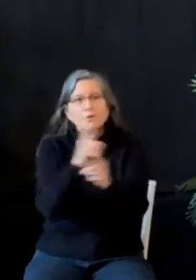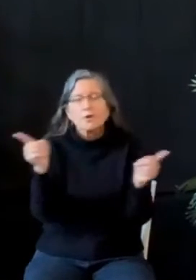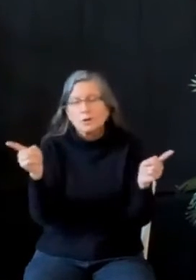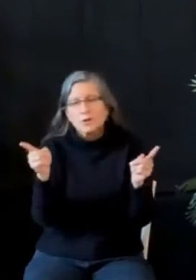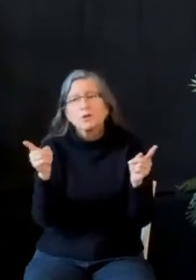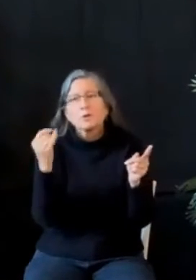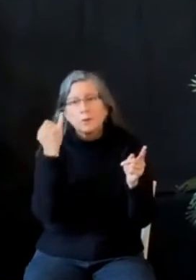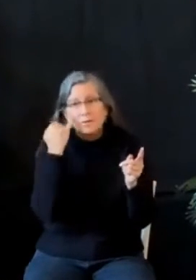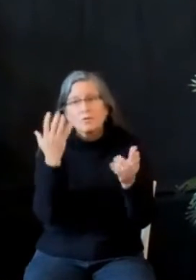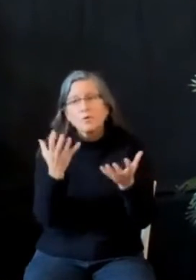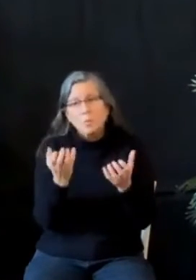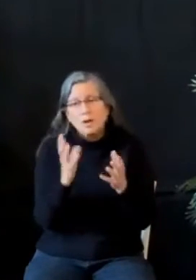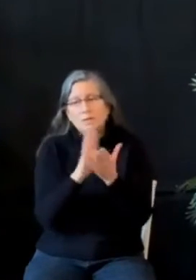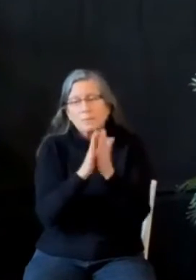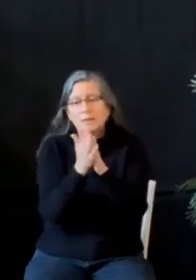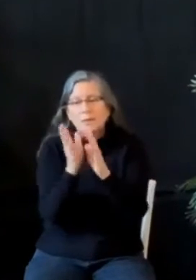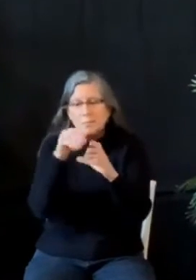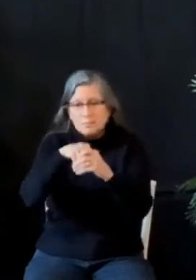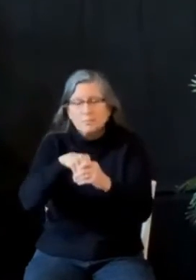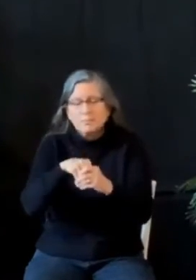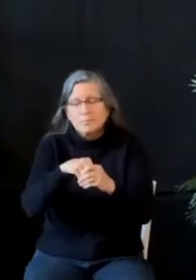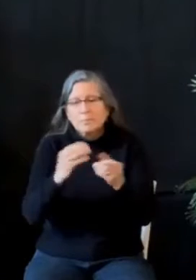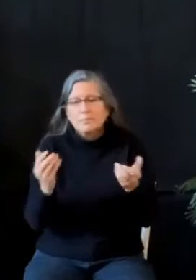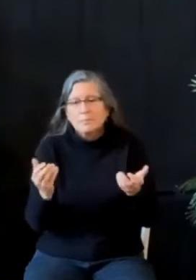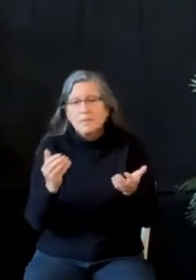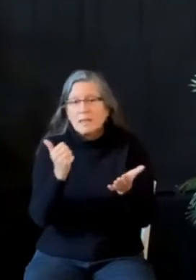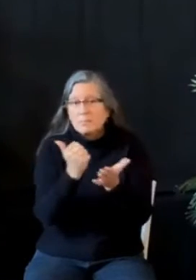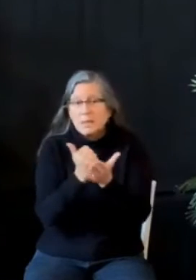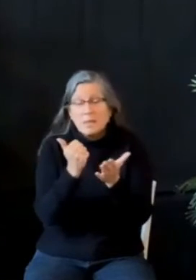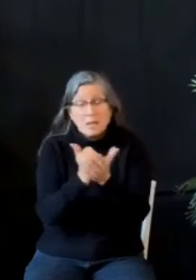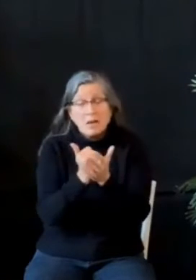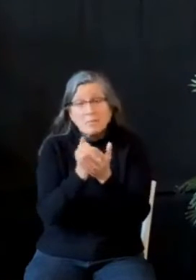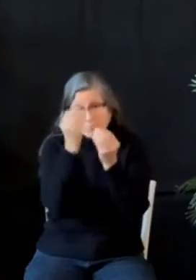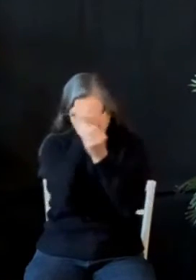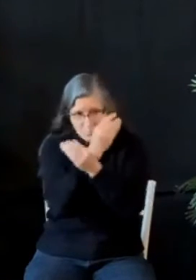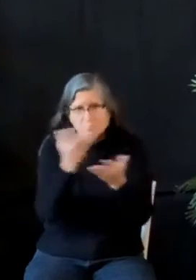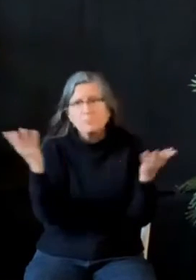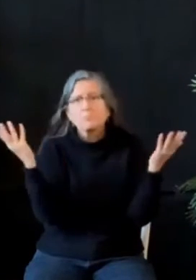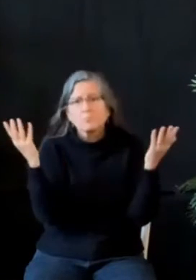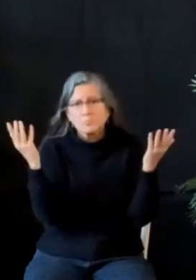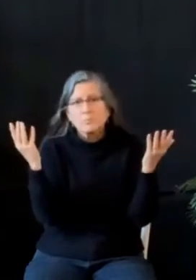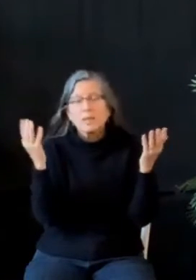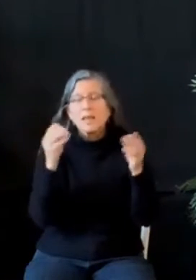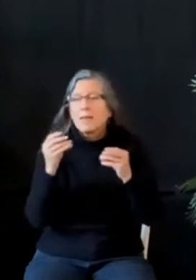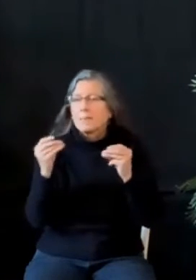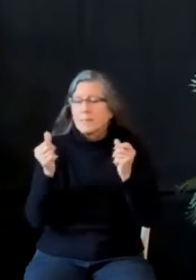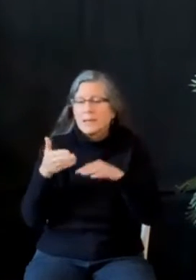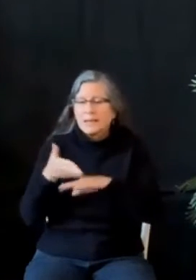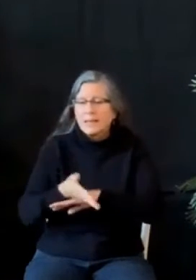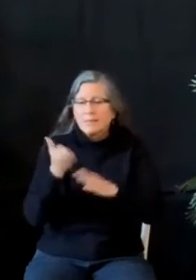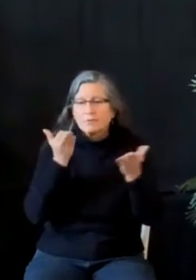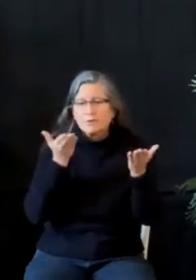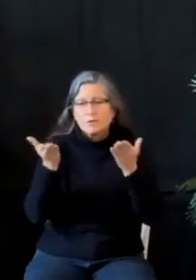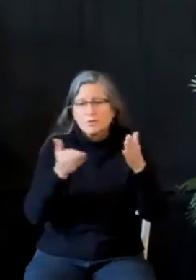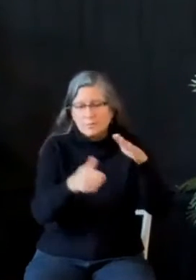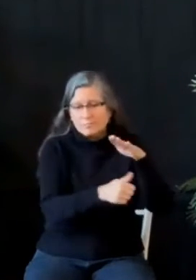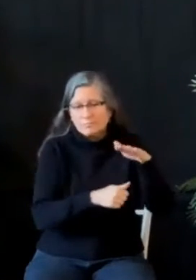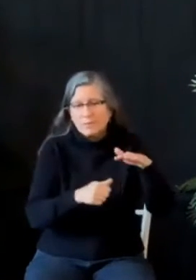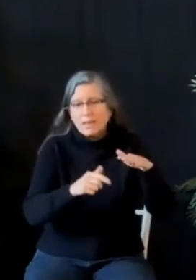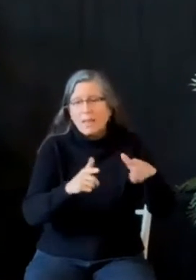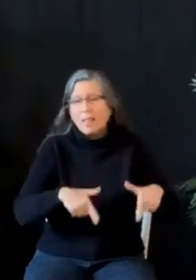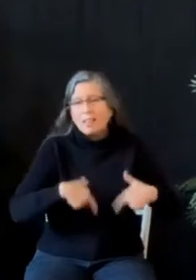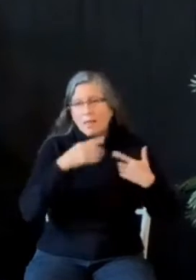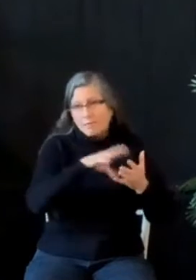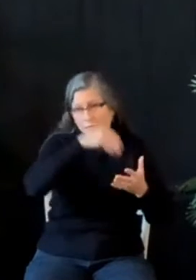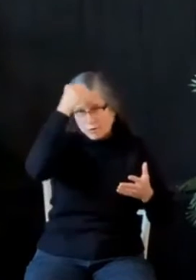encourage you to stop by. I think it's going to be really helpful, really informational. And so that is immediately following the service downstairs in Life